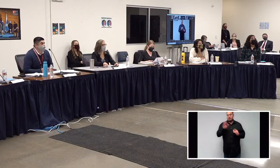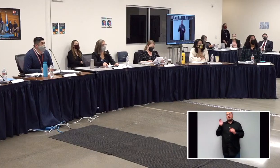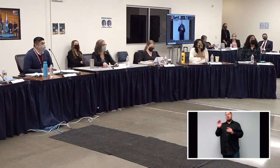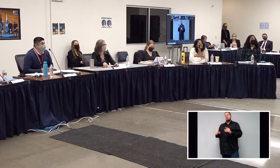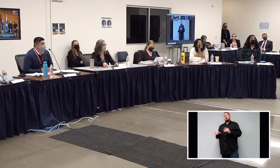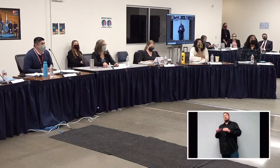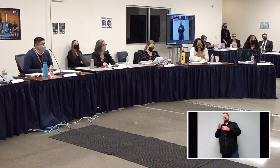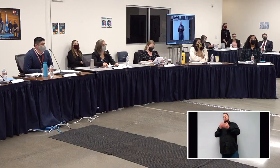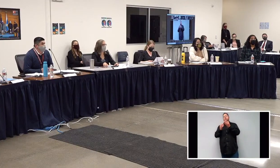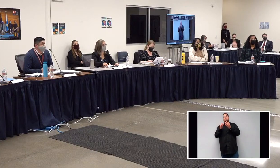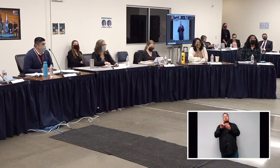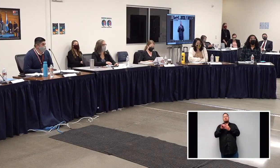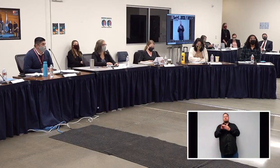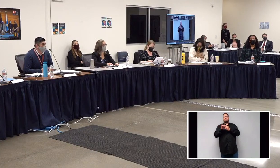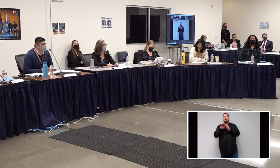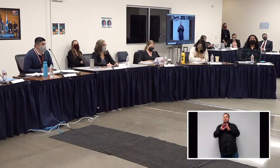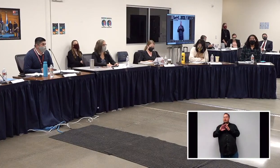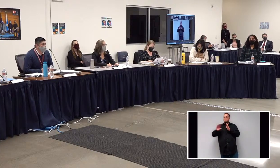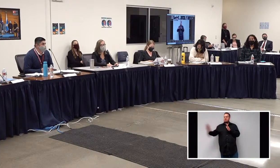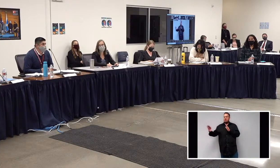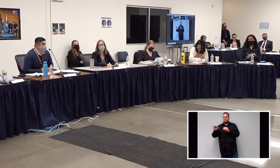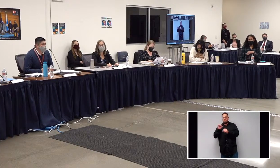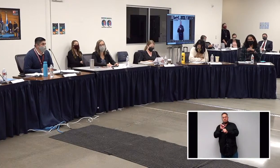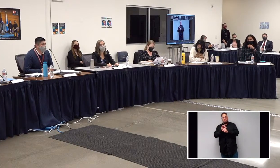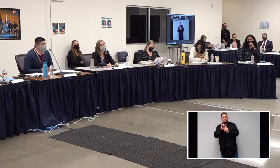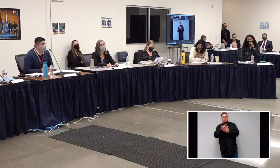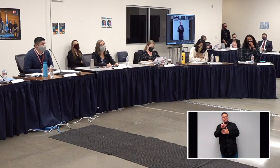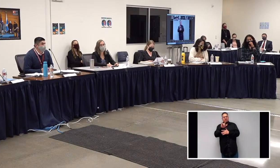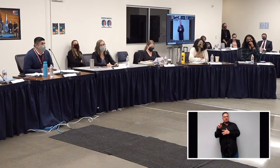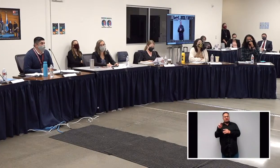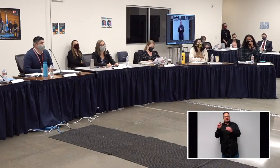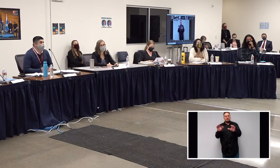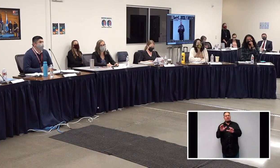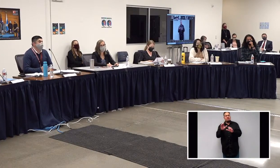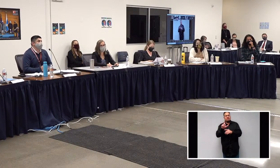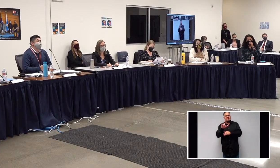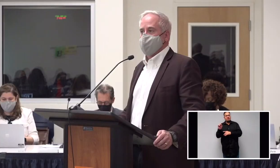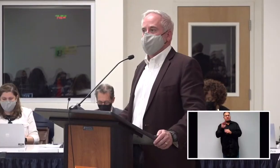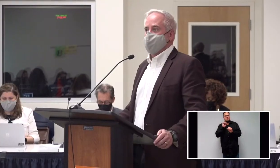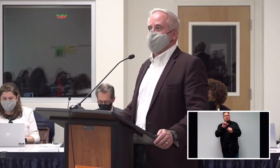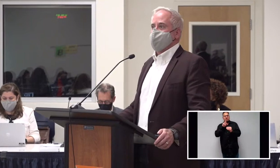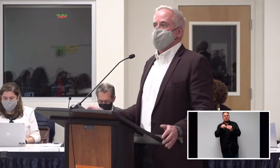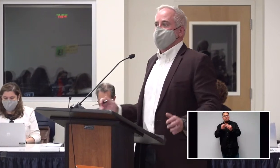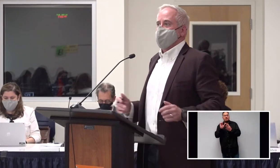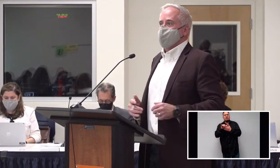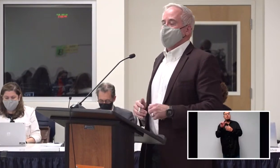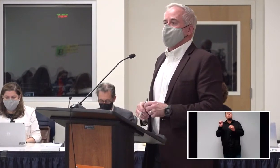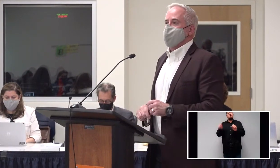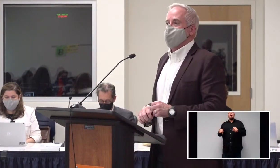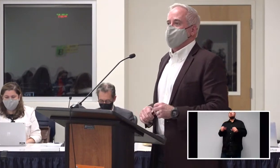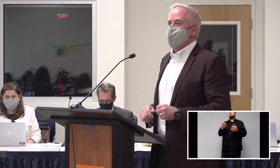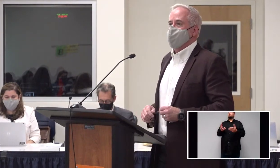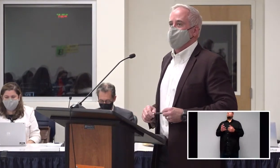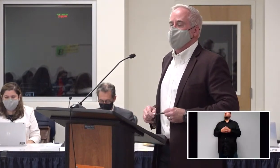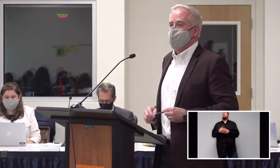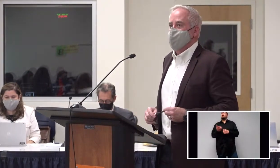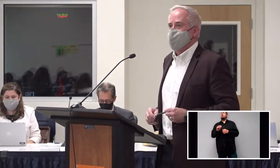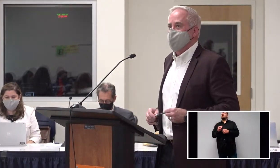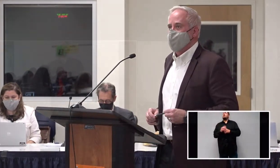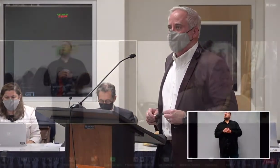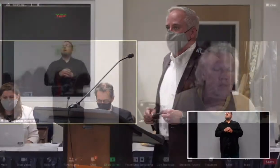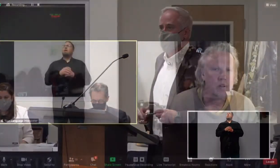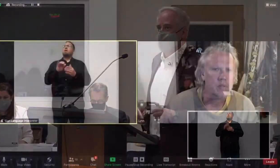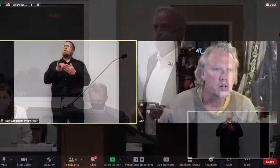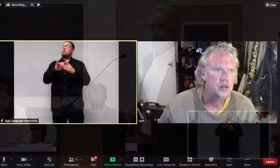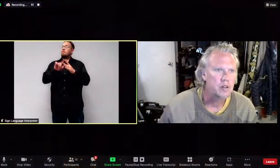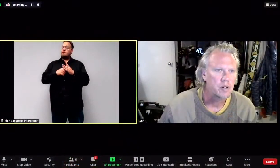the offsite work that Lynn did. Lynn, you can speak to that. Yeah, so from the very